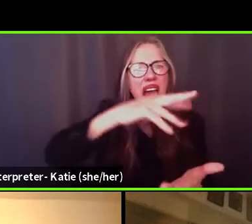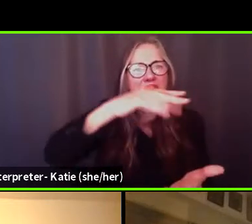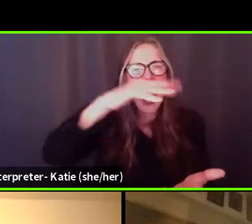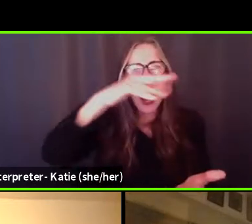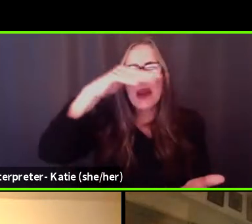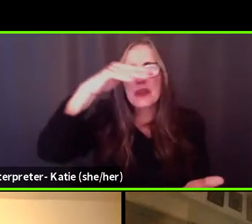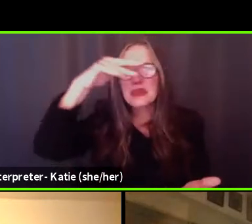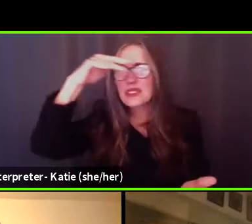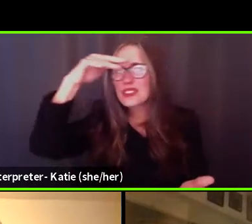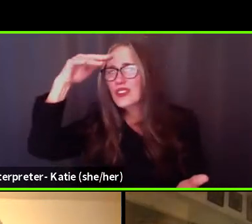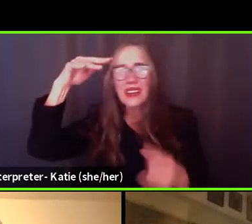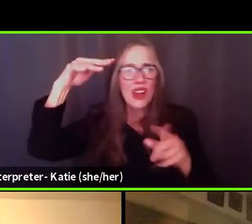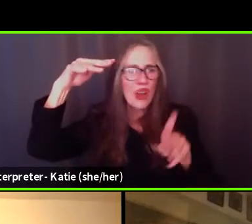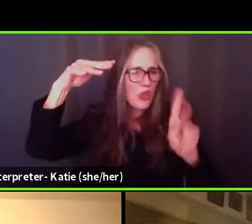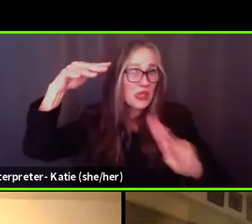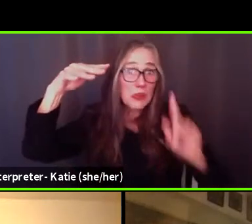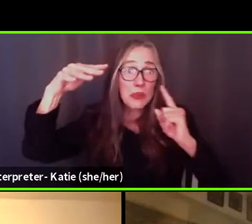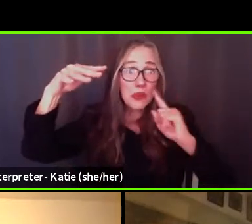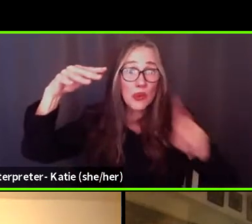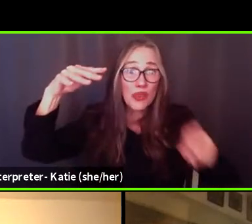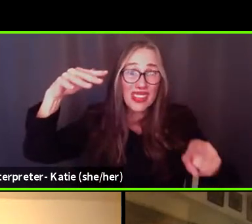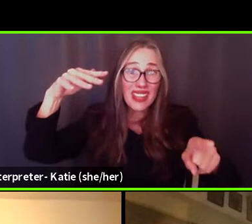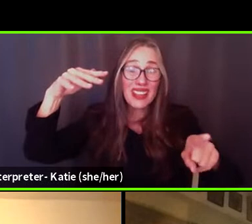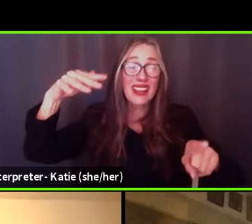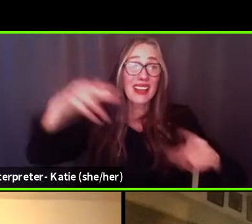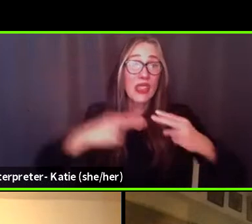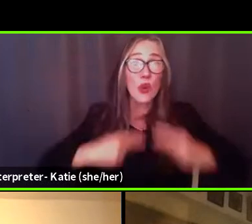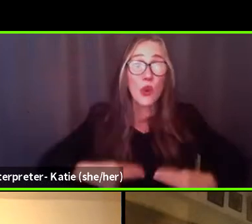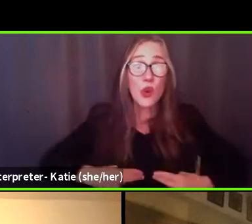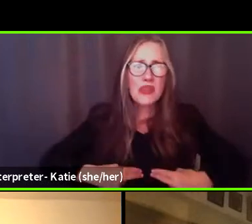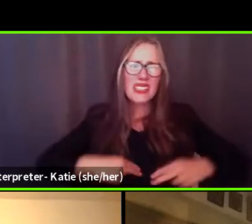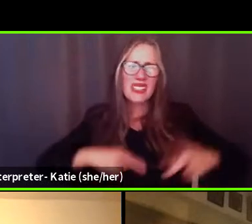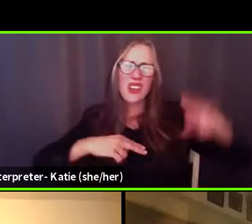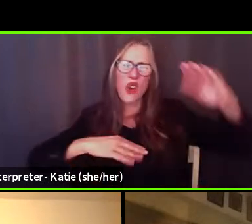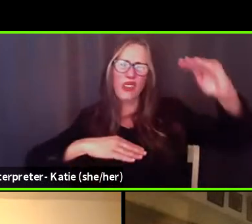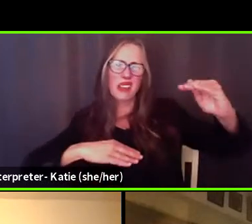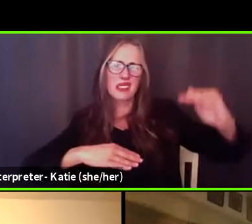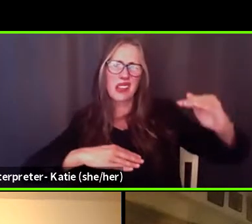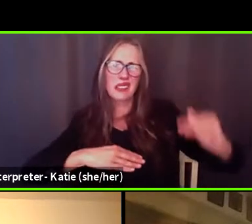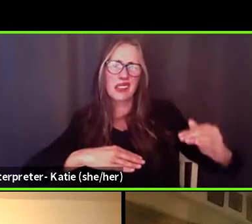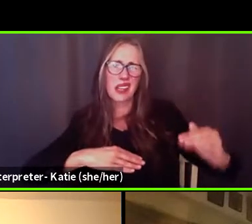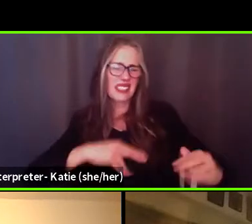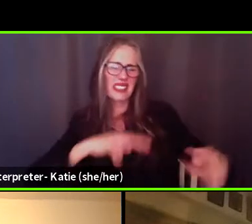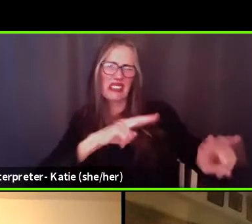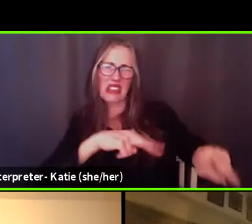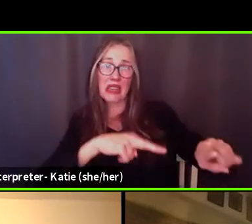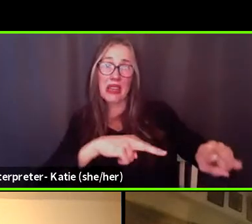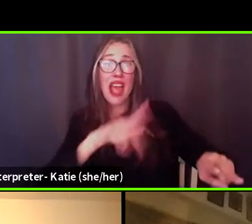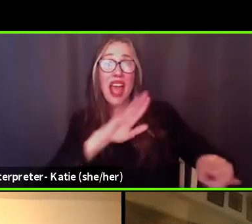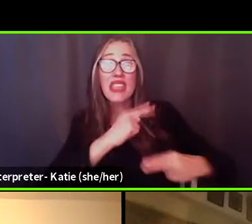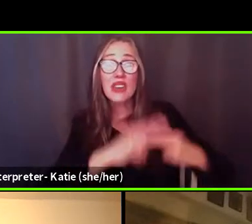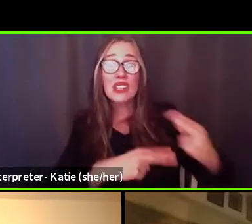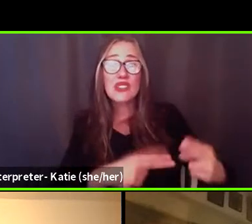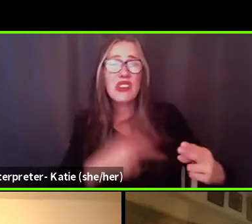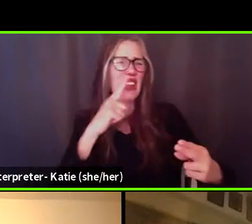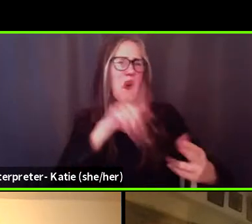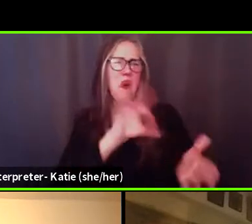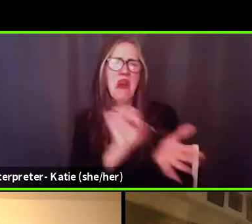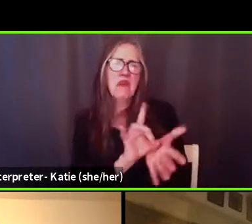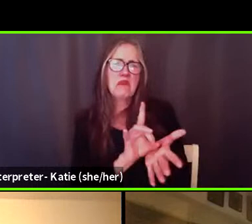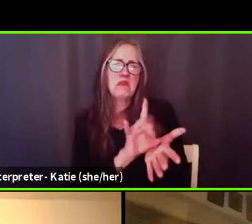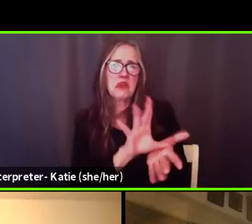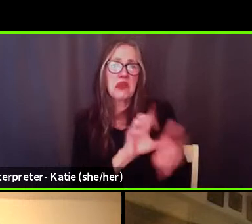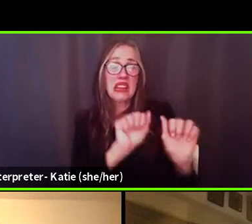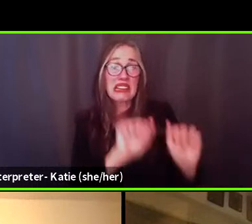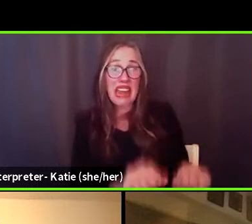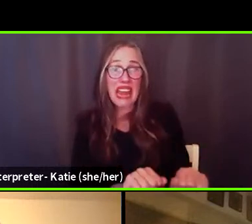transgressed against is not an easy project and that in fact the disposed the assumptions of disposability have created archival